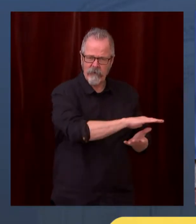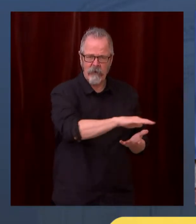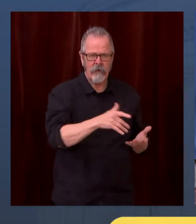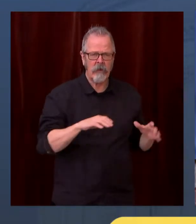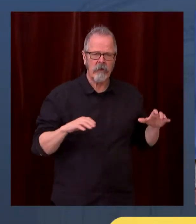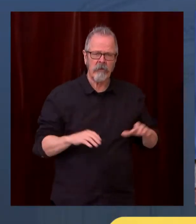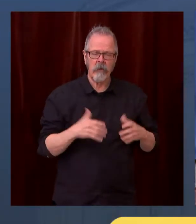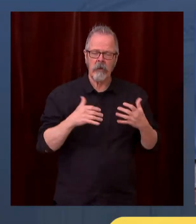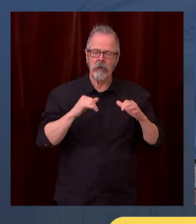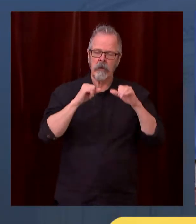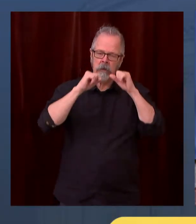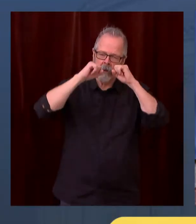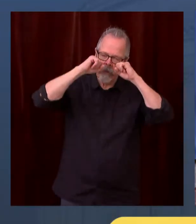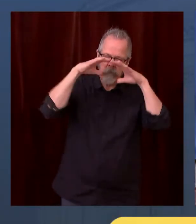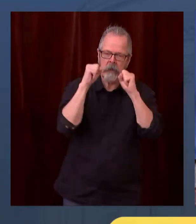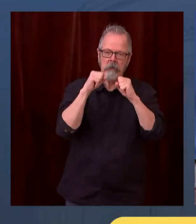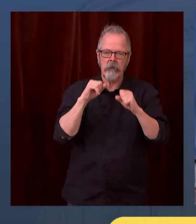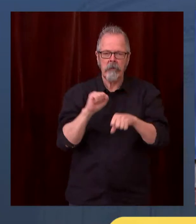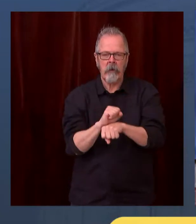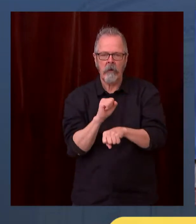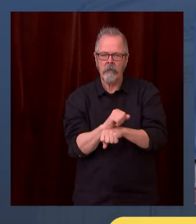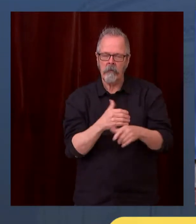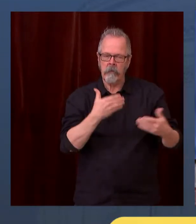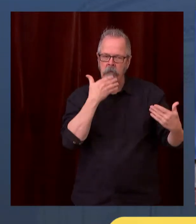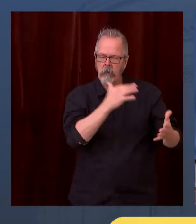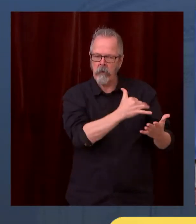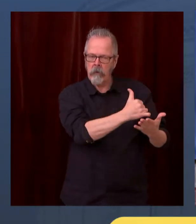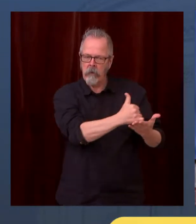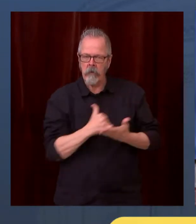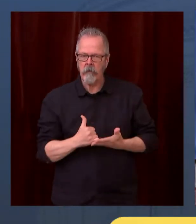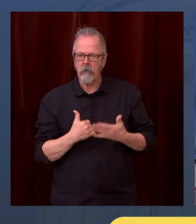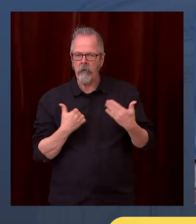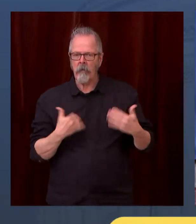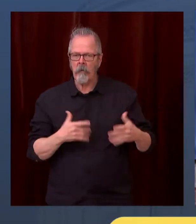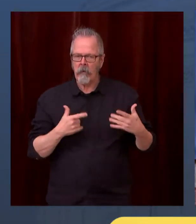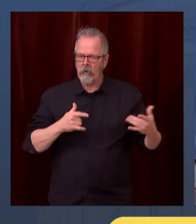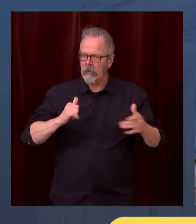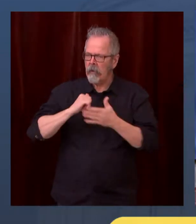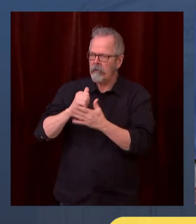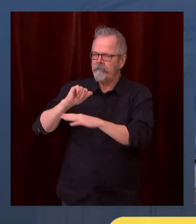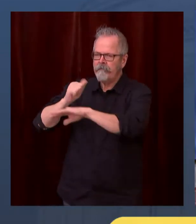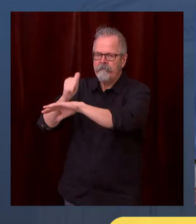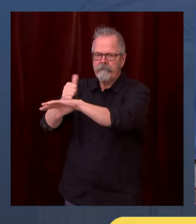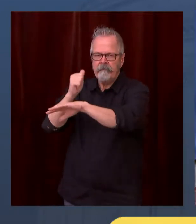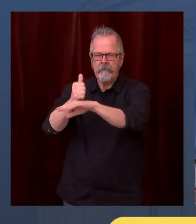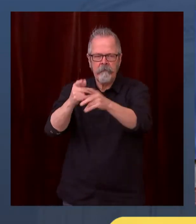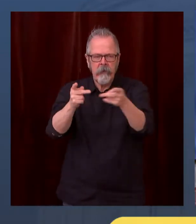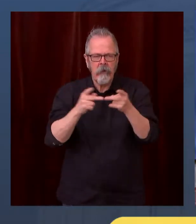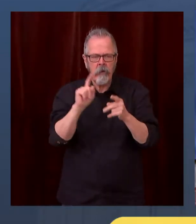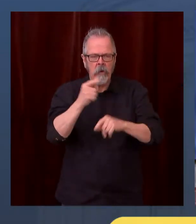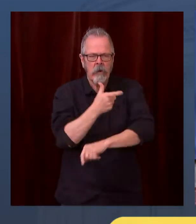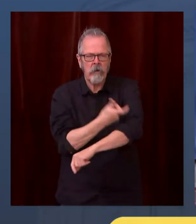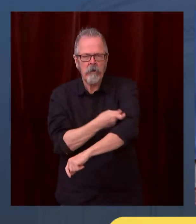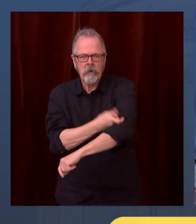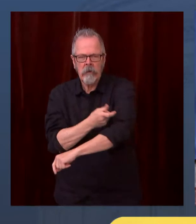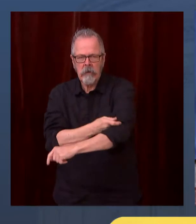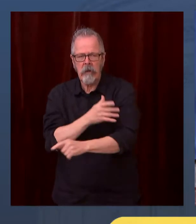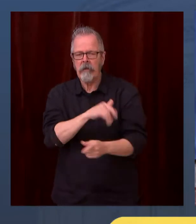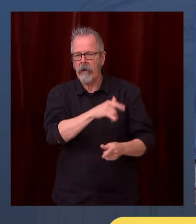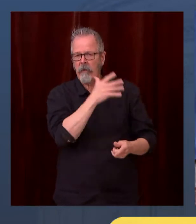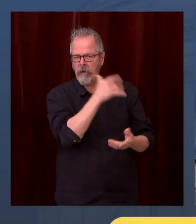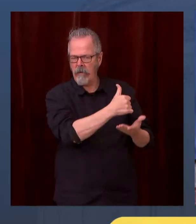job. I'm pleased the administration has added to our doses, some of which will supplement the work we're already doing with